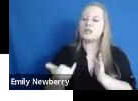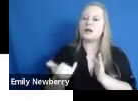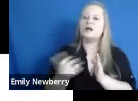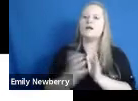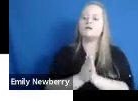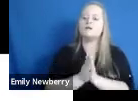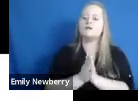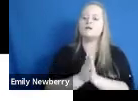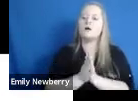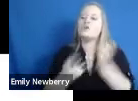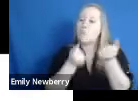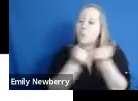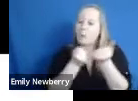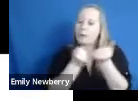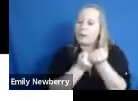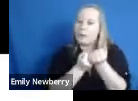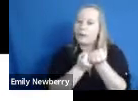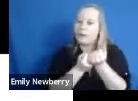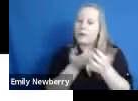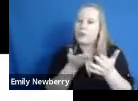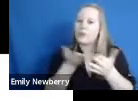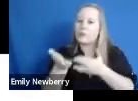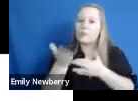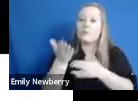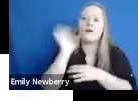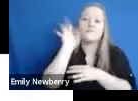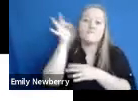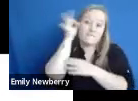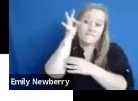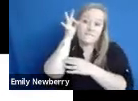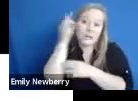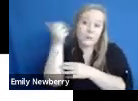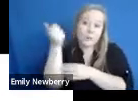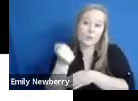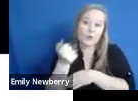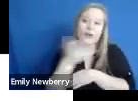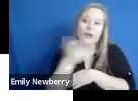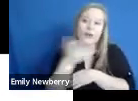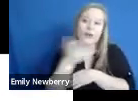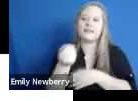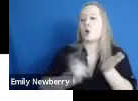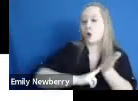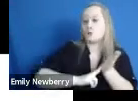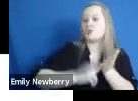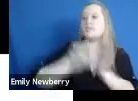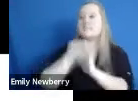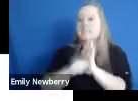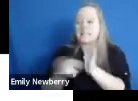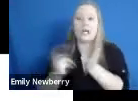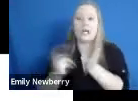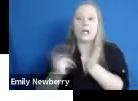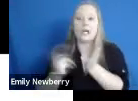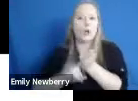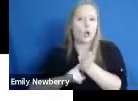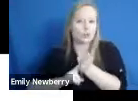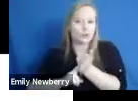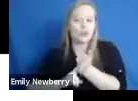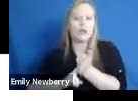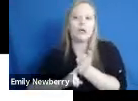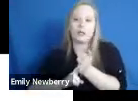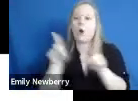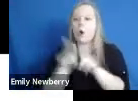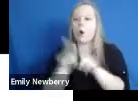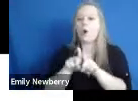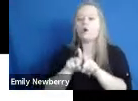are supported through federal grants and contracts, state contracts. We also work with, as I